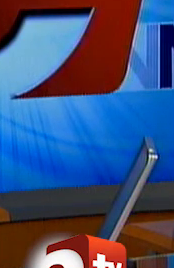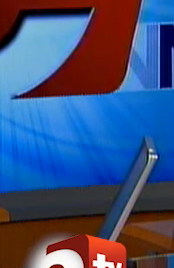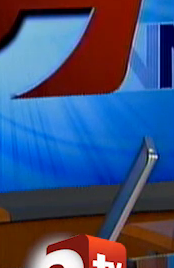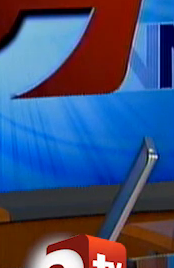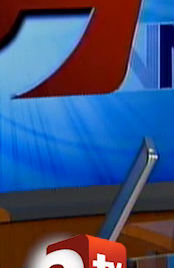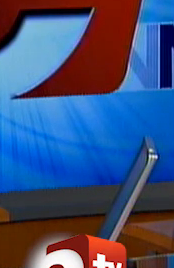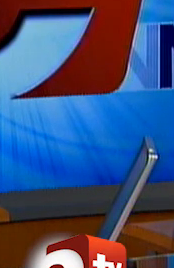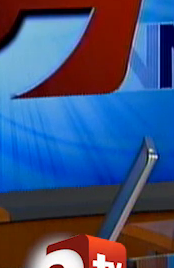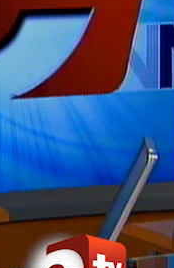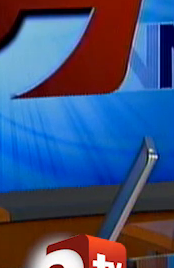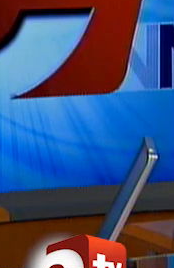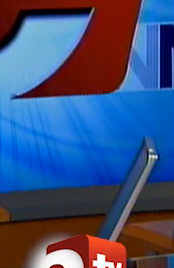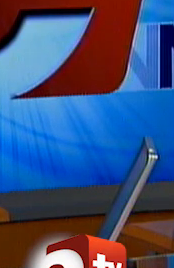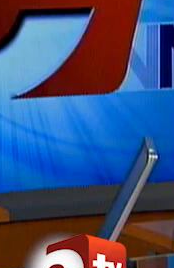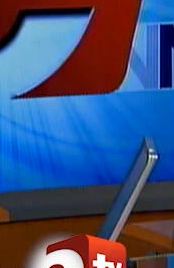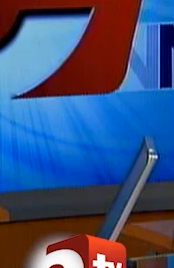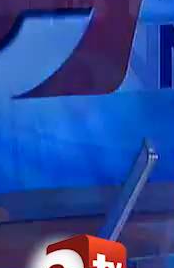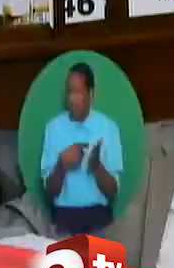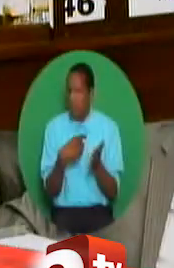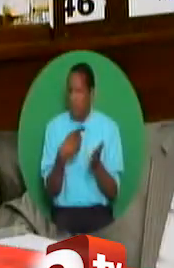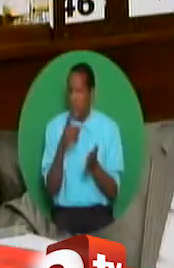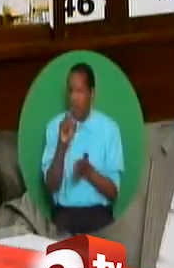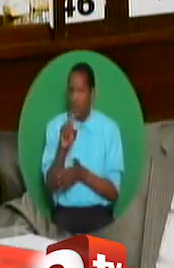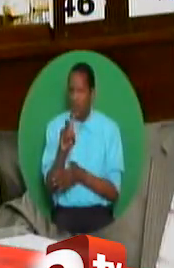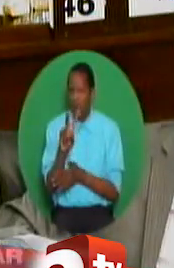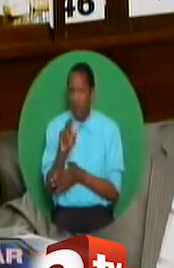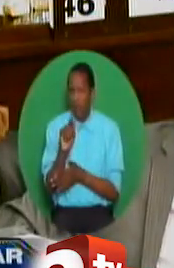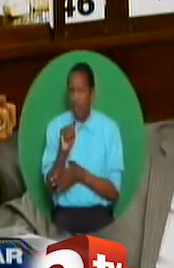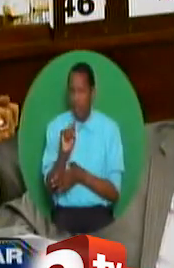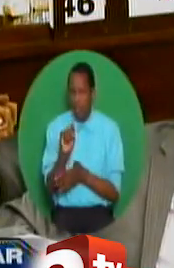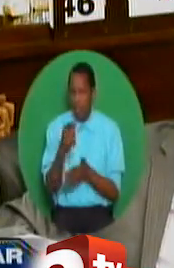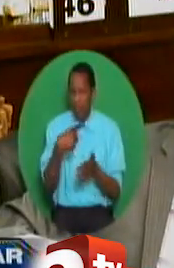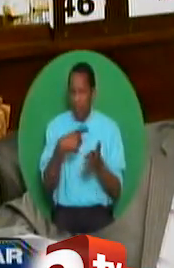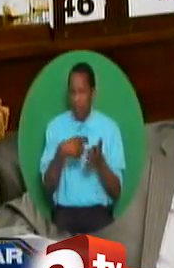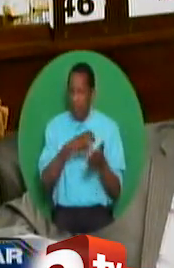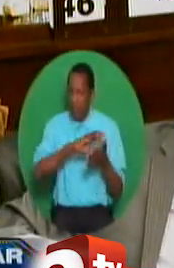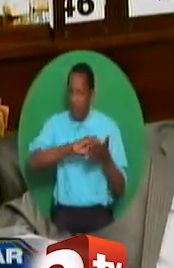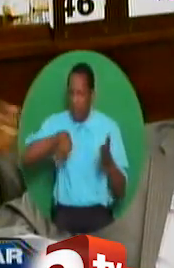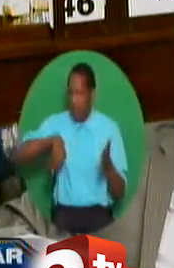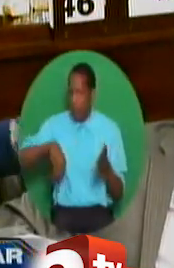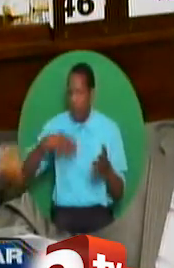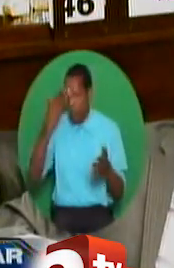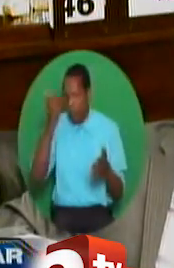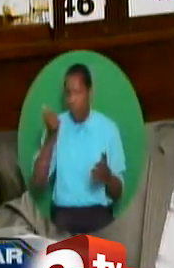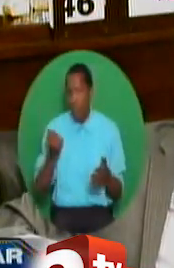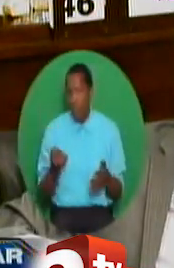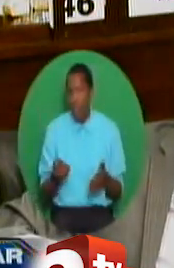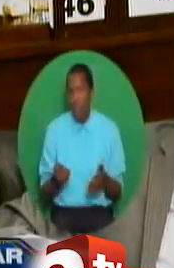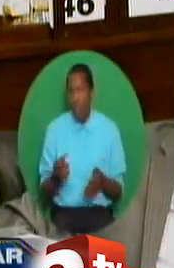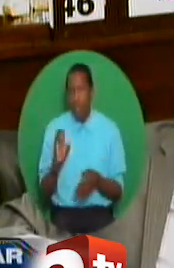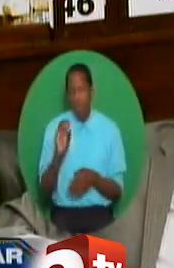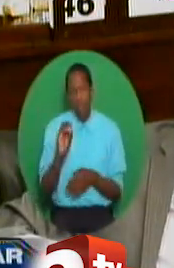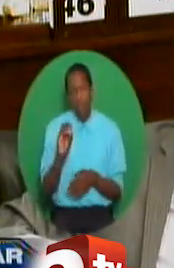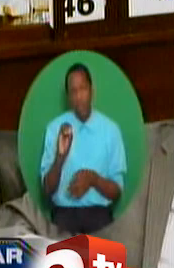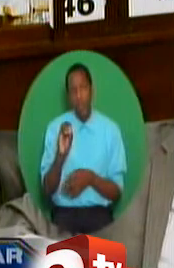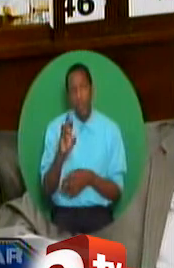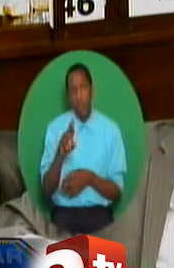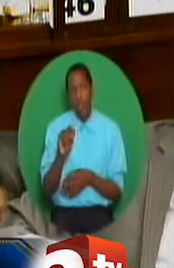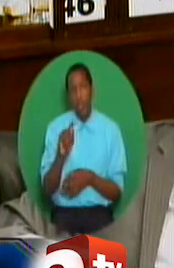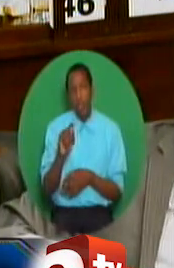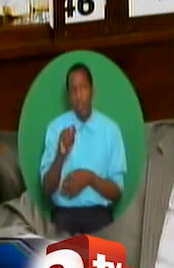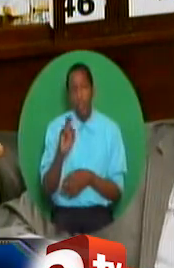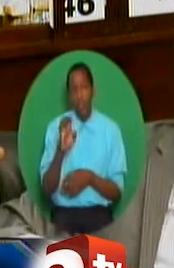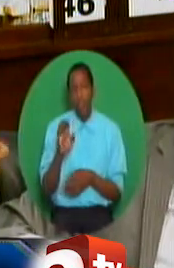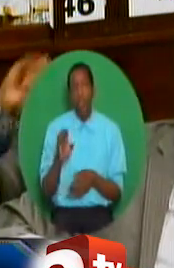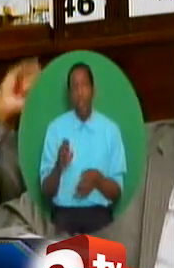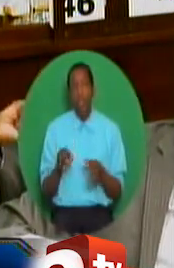instead of having zero-rated tax. Because if you zero-rate them, then certain things happen. And if you